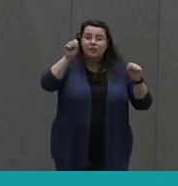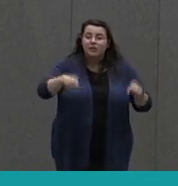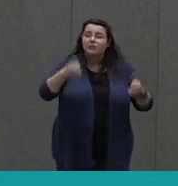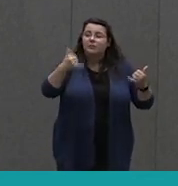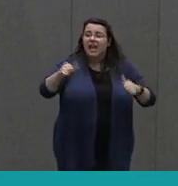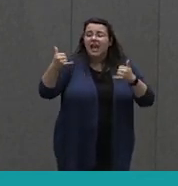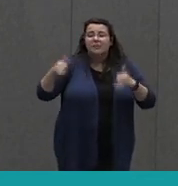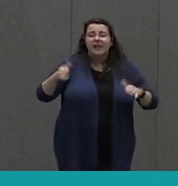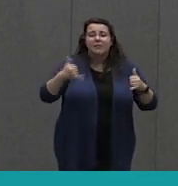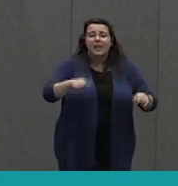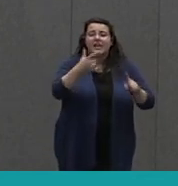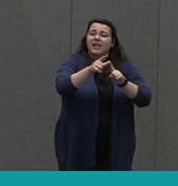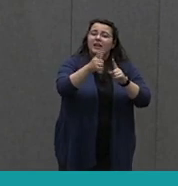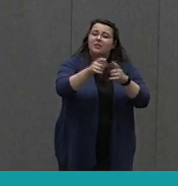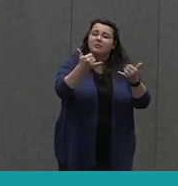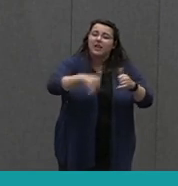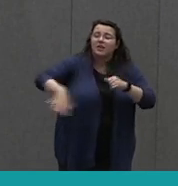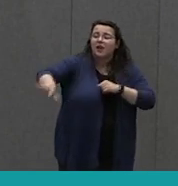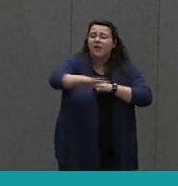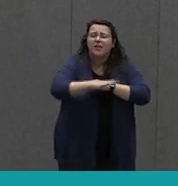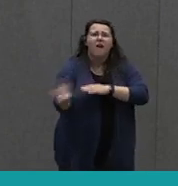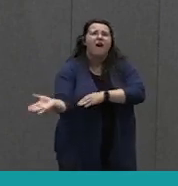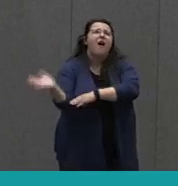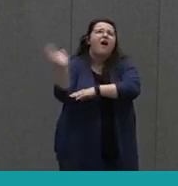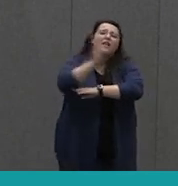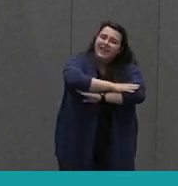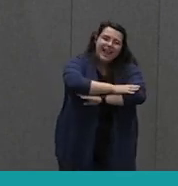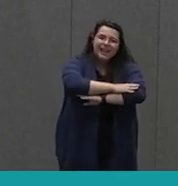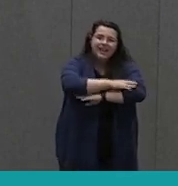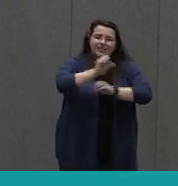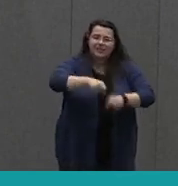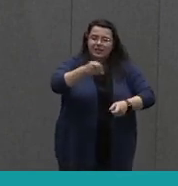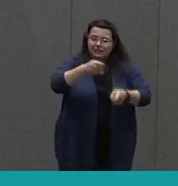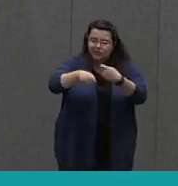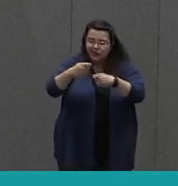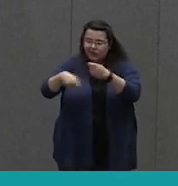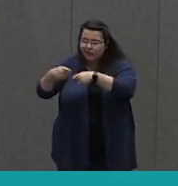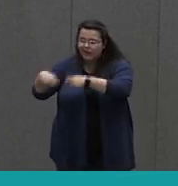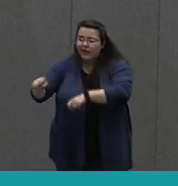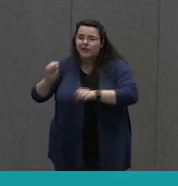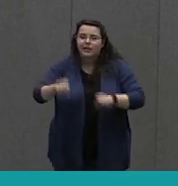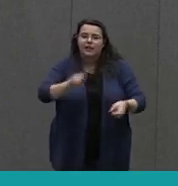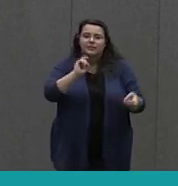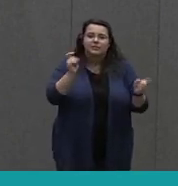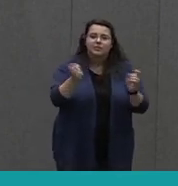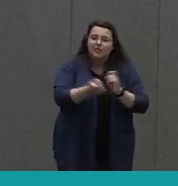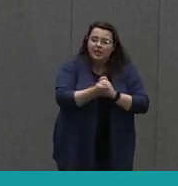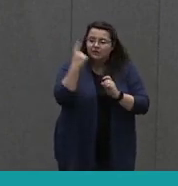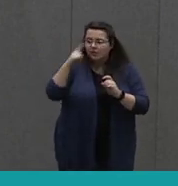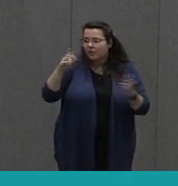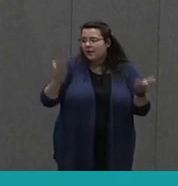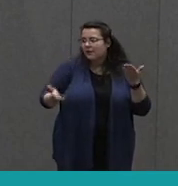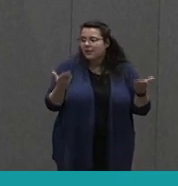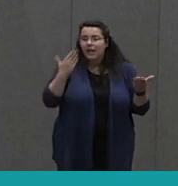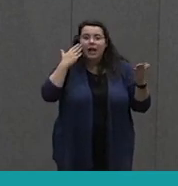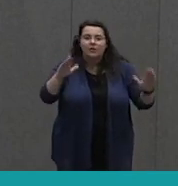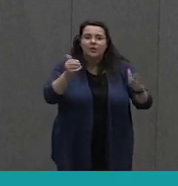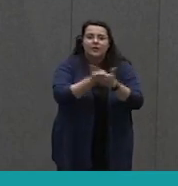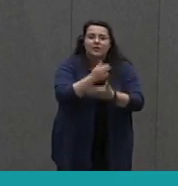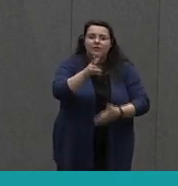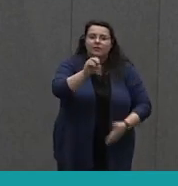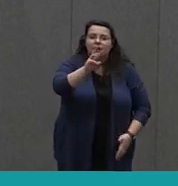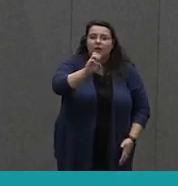It. Fit. See how that changed? I know. I